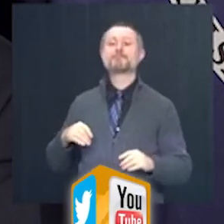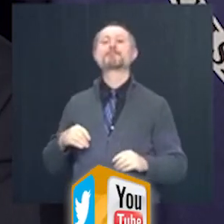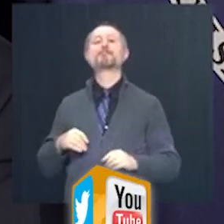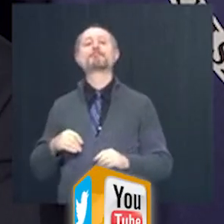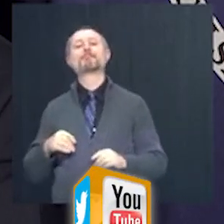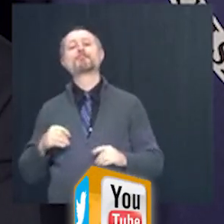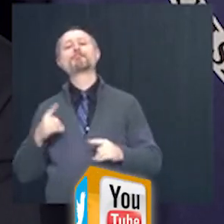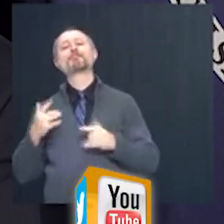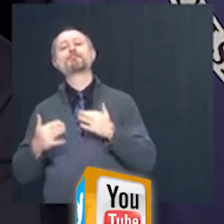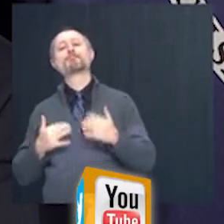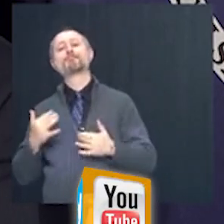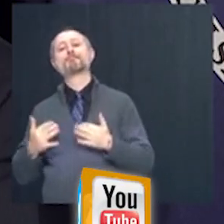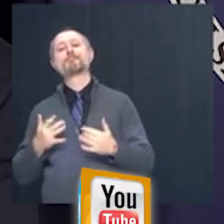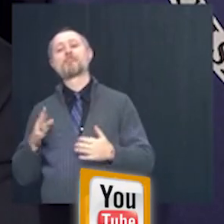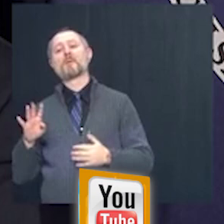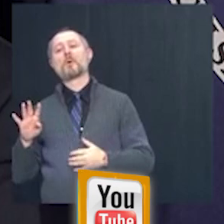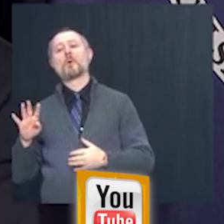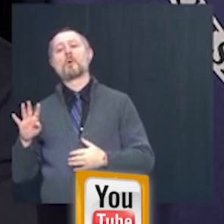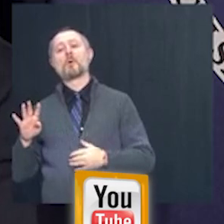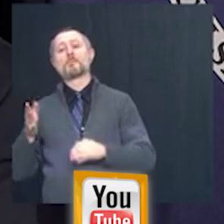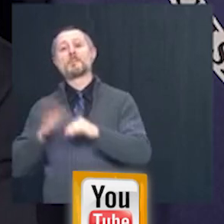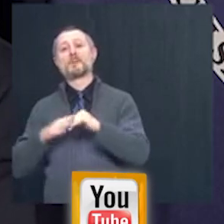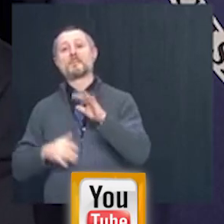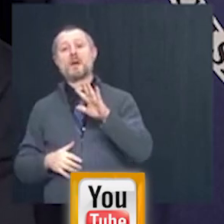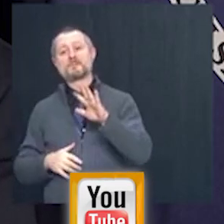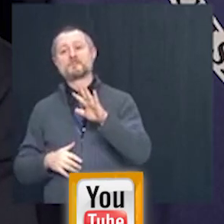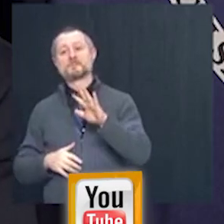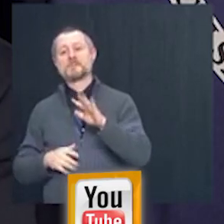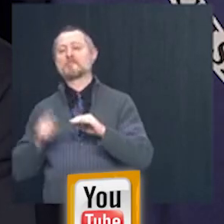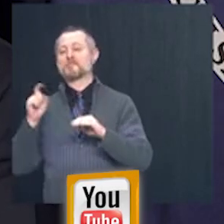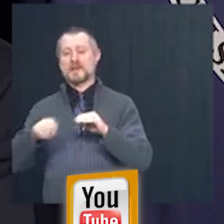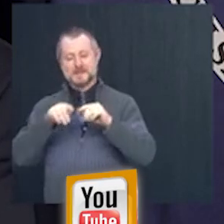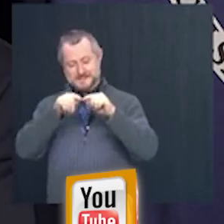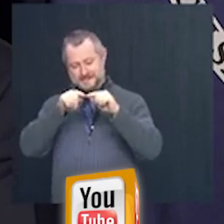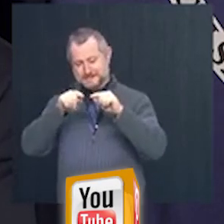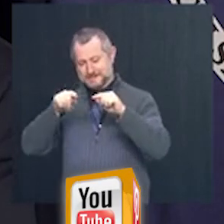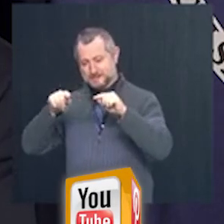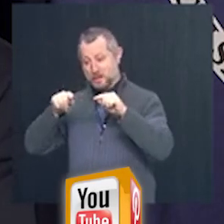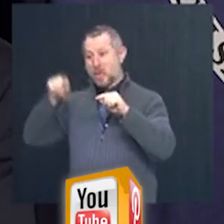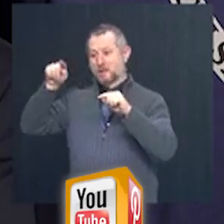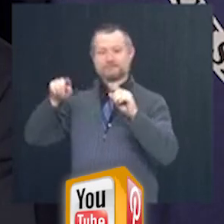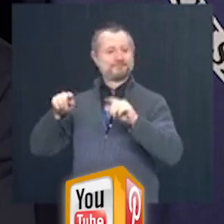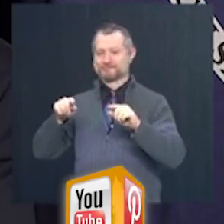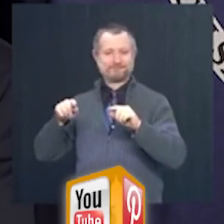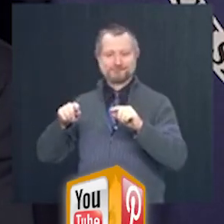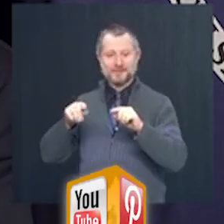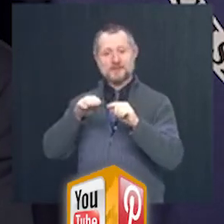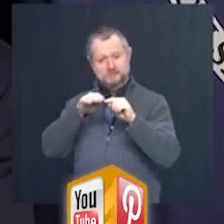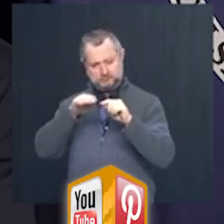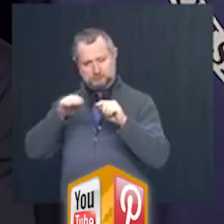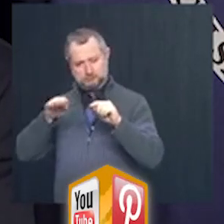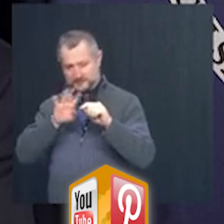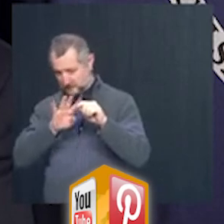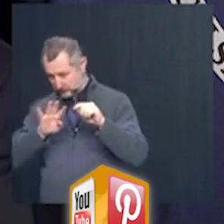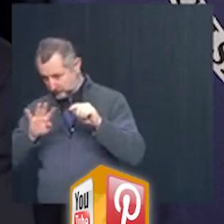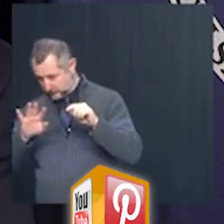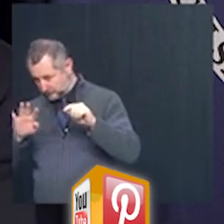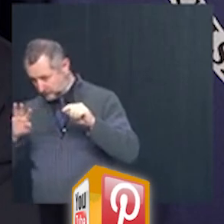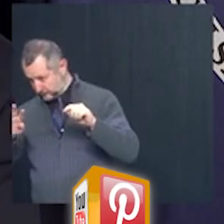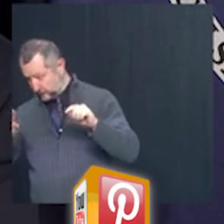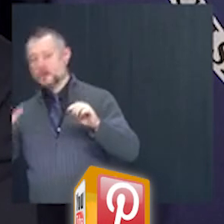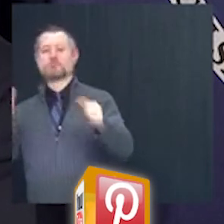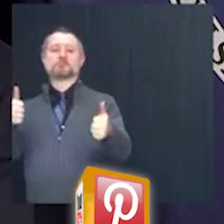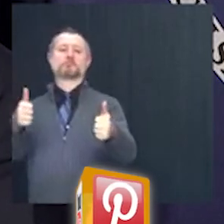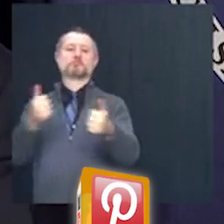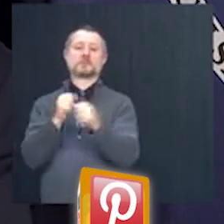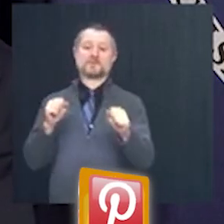instead of going from 4 to 5, you'd have to stay at 4 and stabilize, so it's no longer increasing. Right now